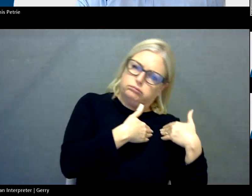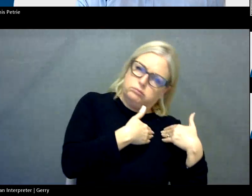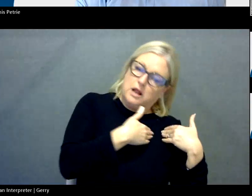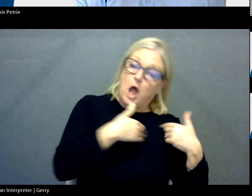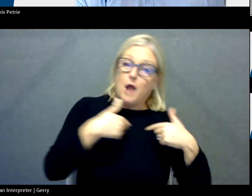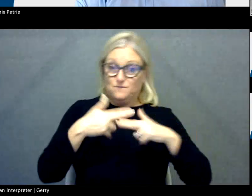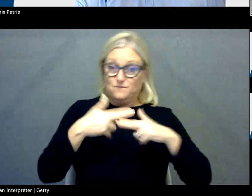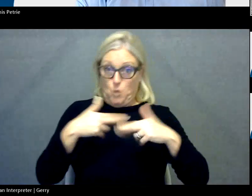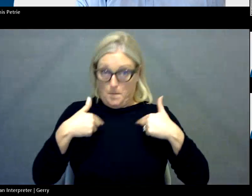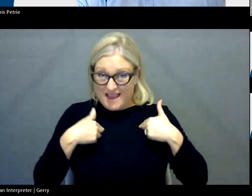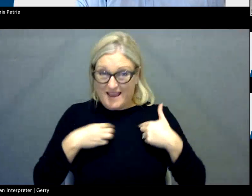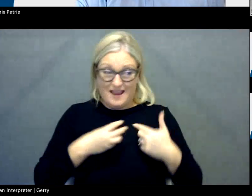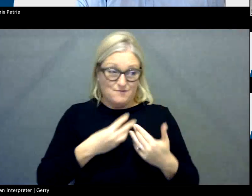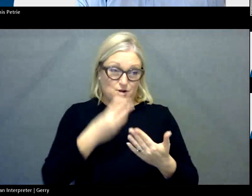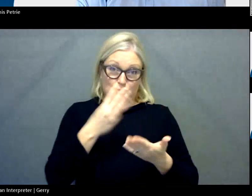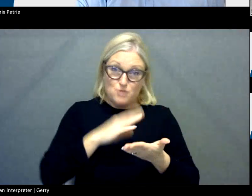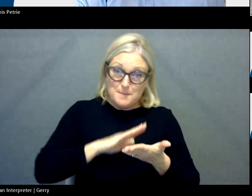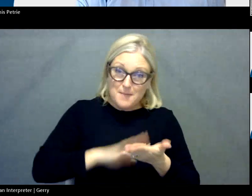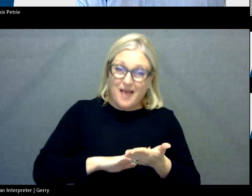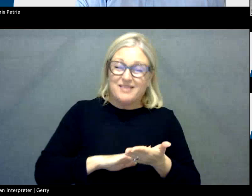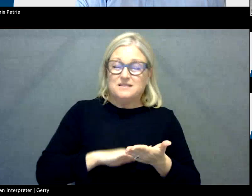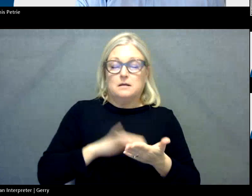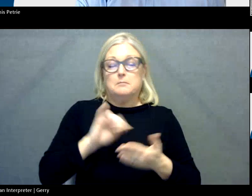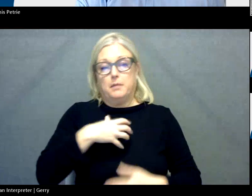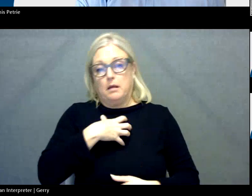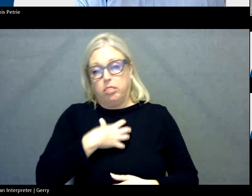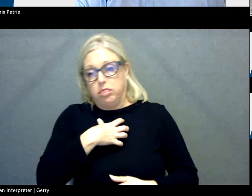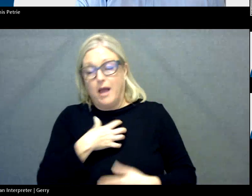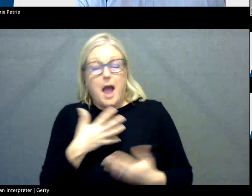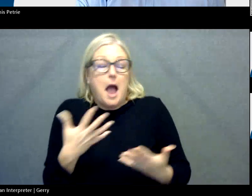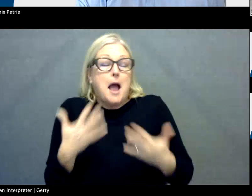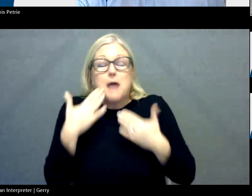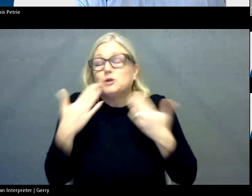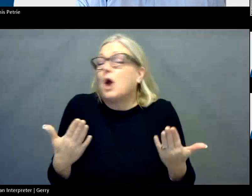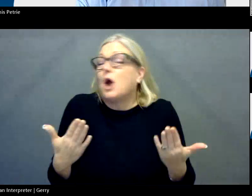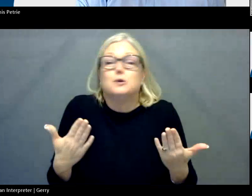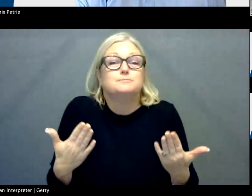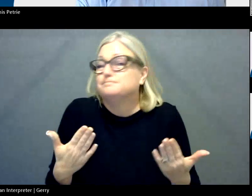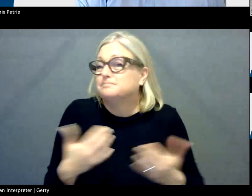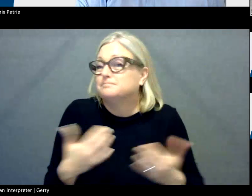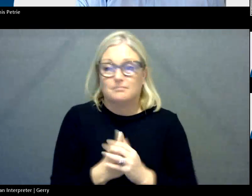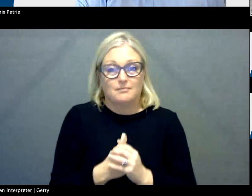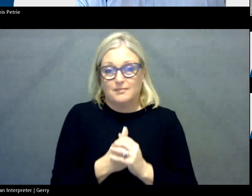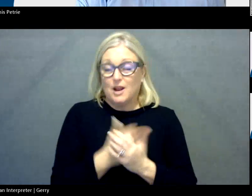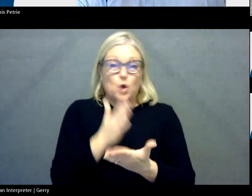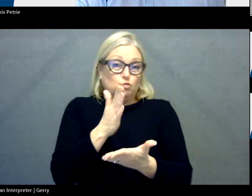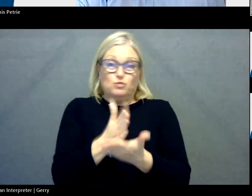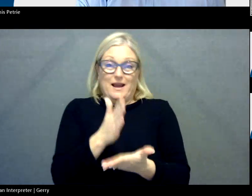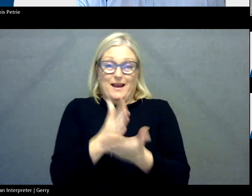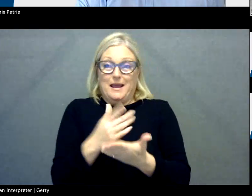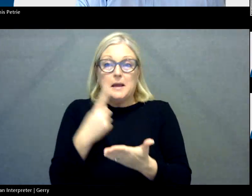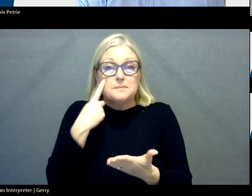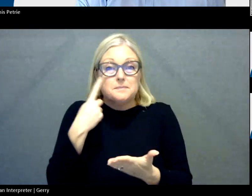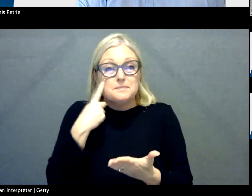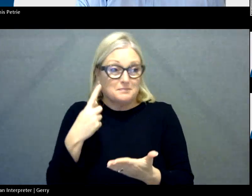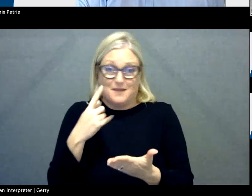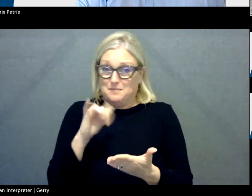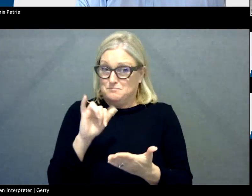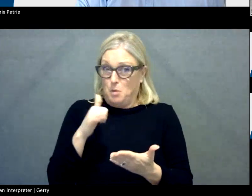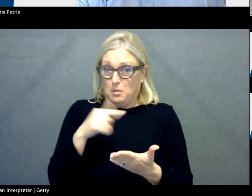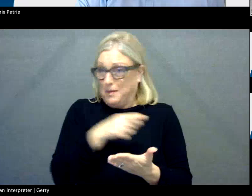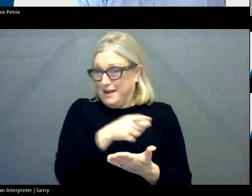but I'm not sure how people feel. Again, it's an empirical question, really, that we probably need to investigate over